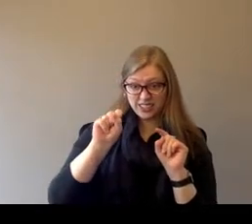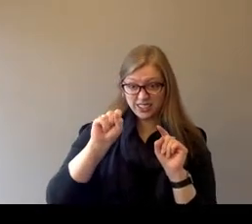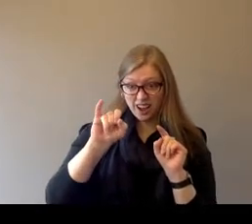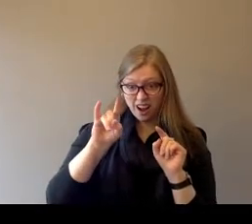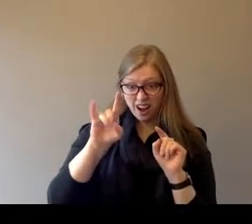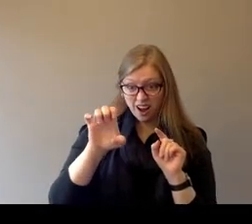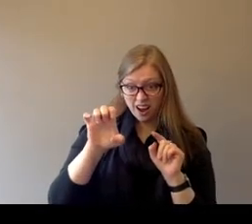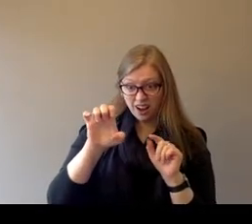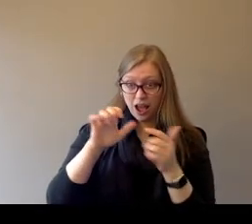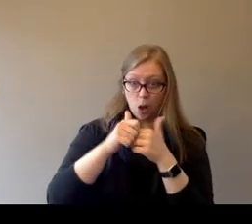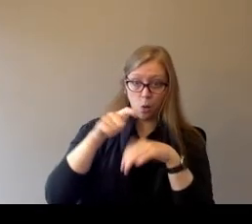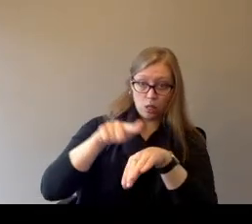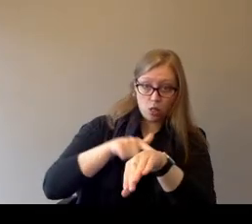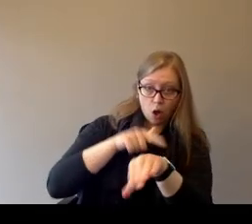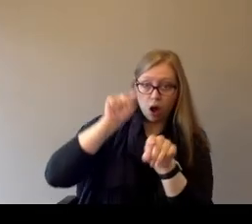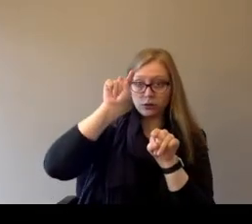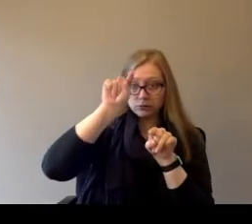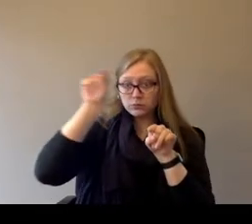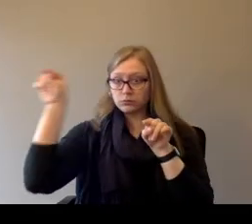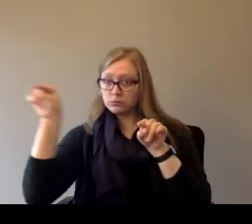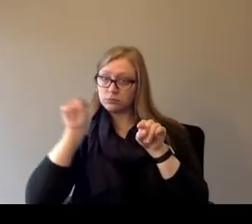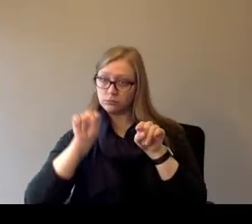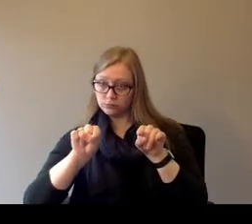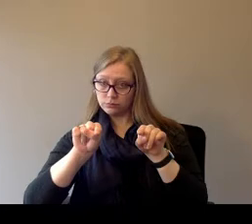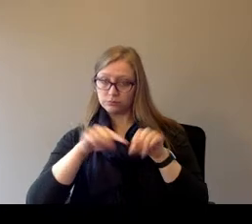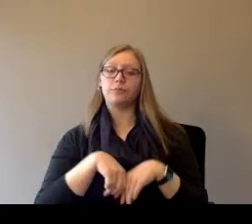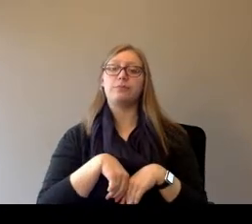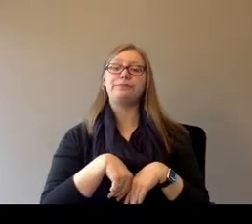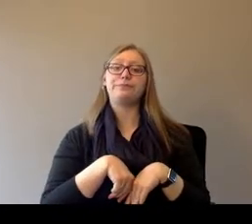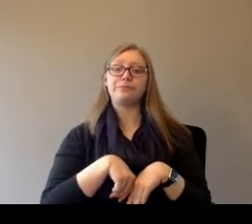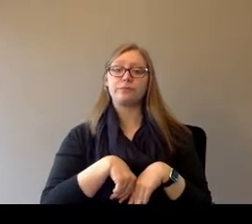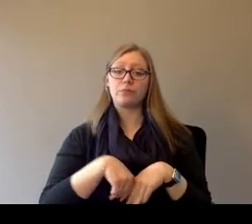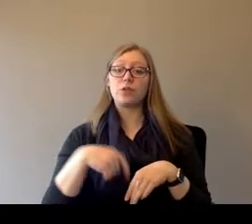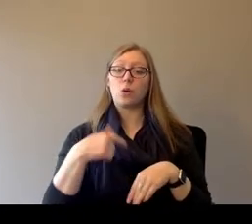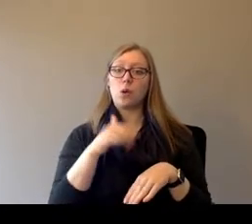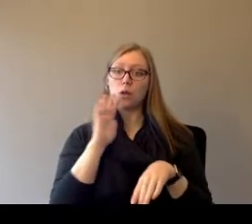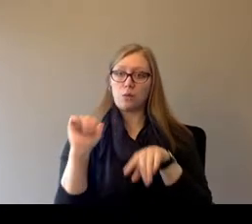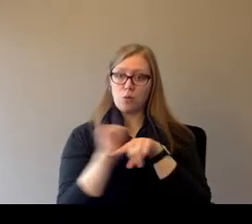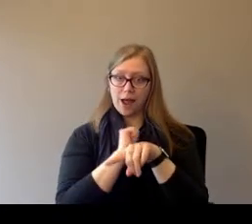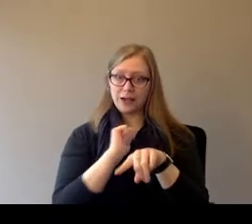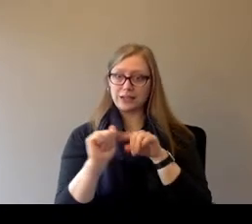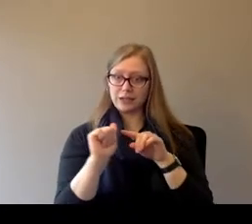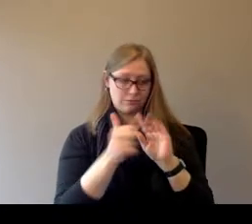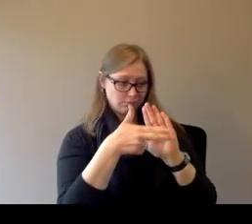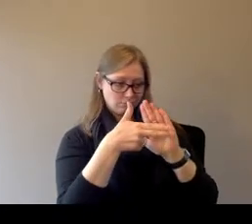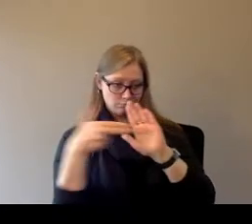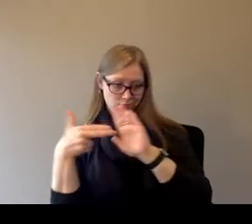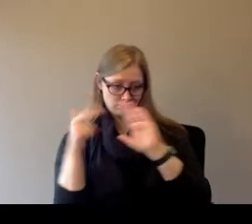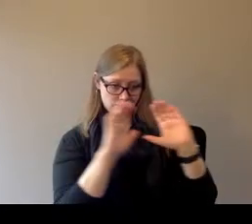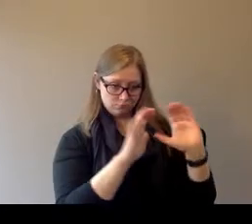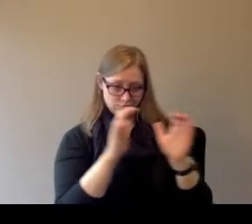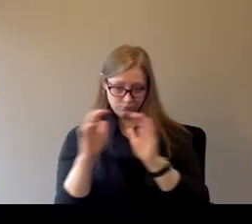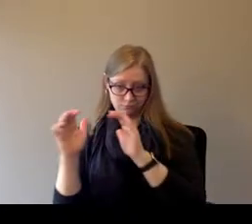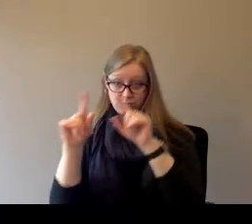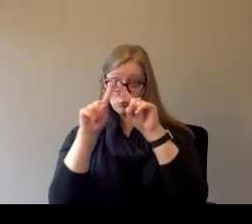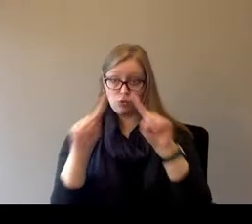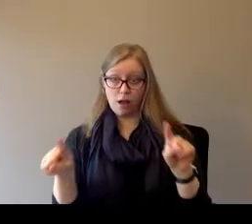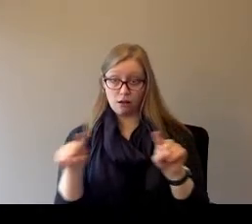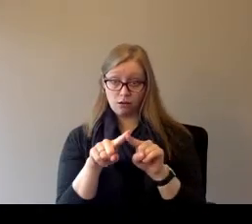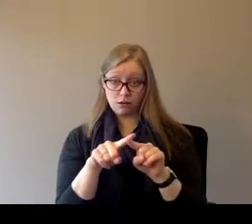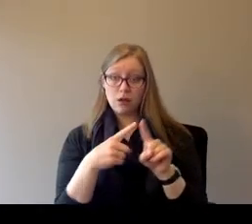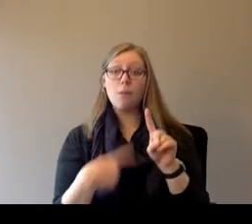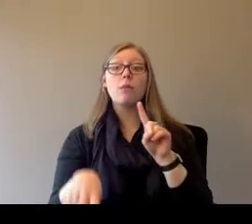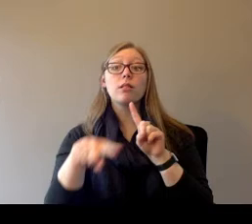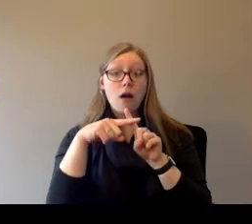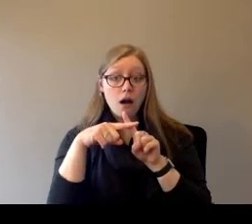So we're going to do that today. We're going to classify triangles, sort them into the correct category, and then we're also going